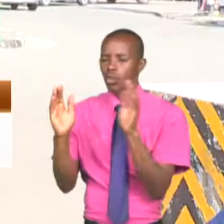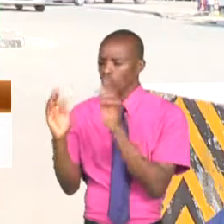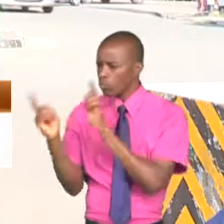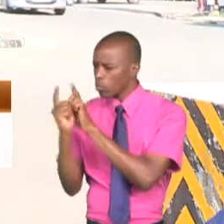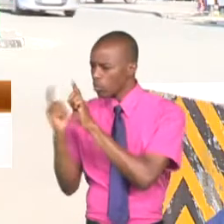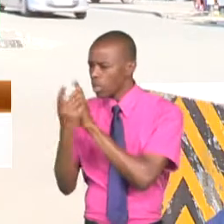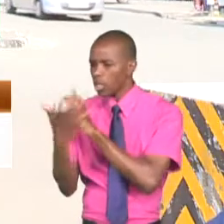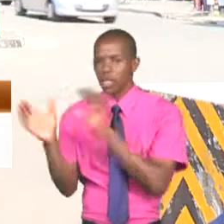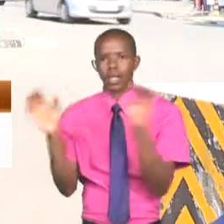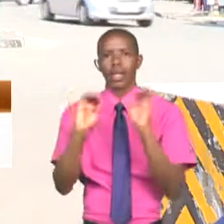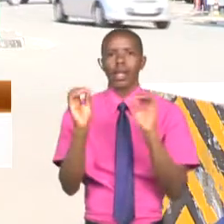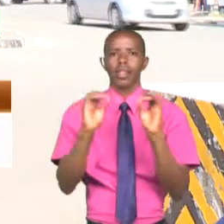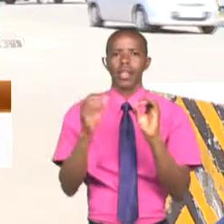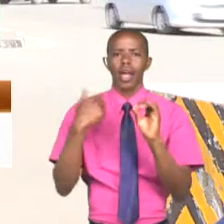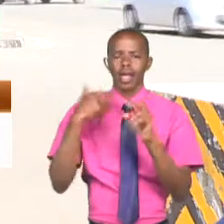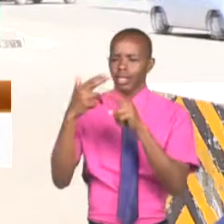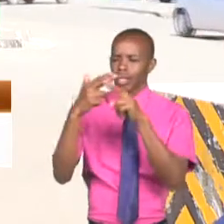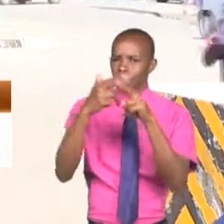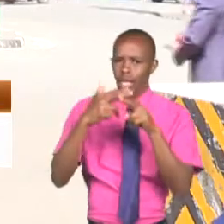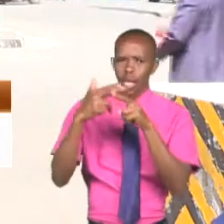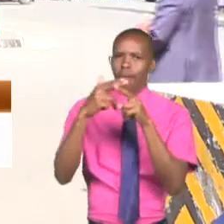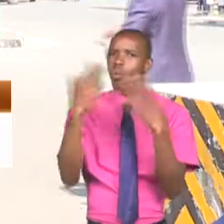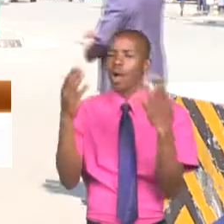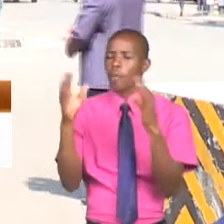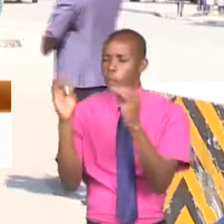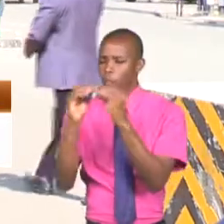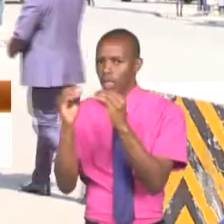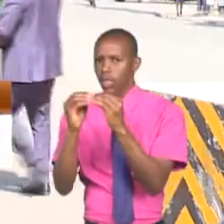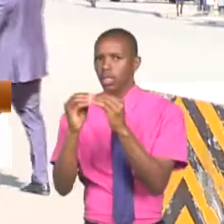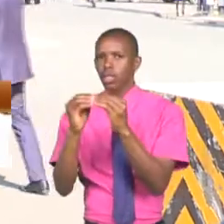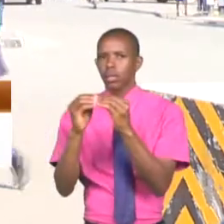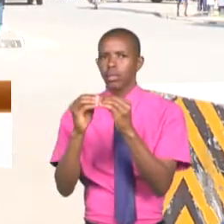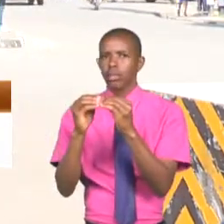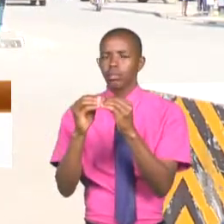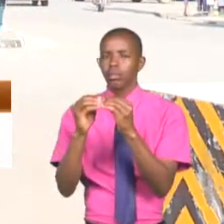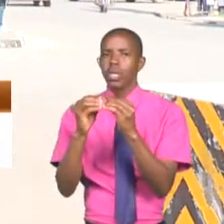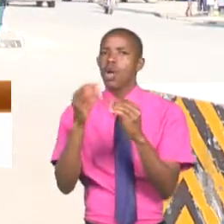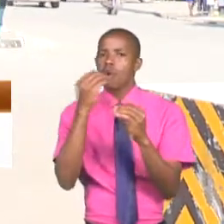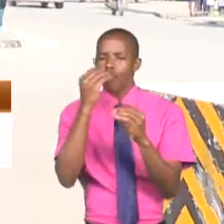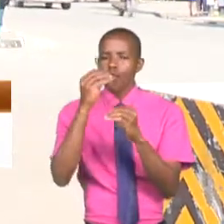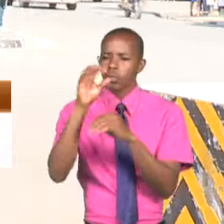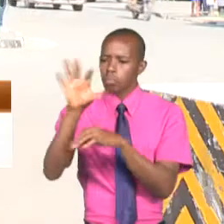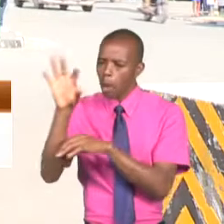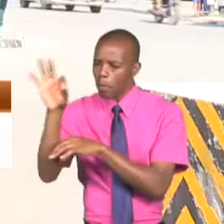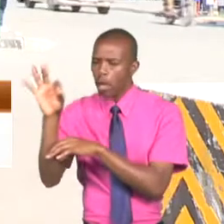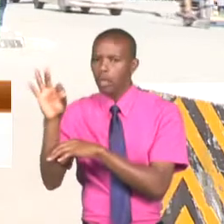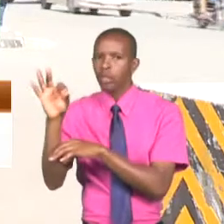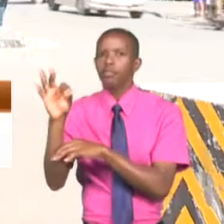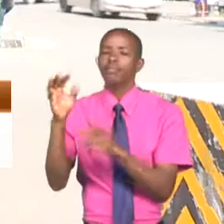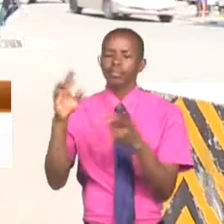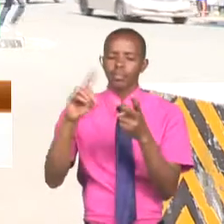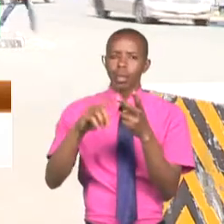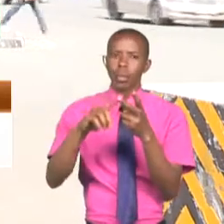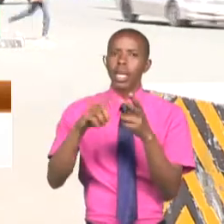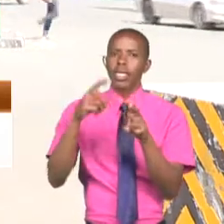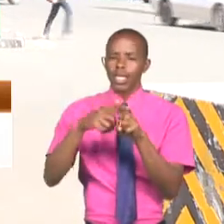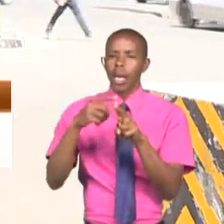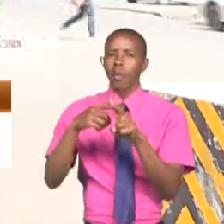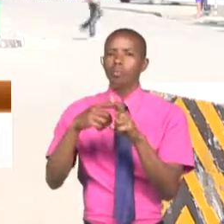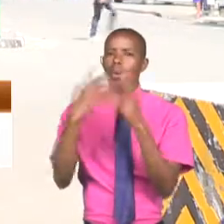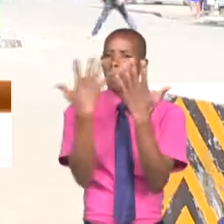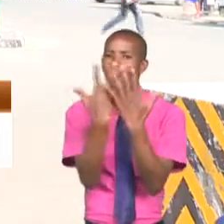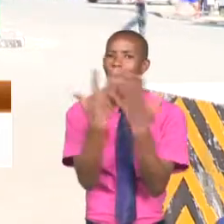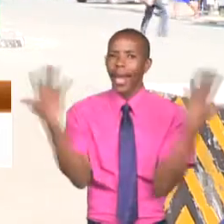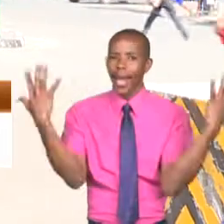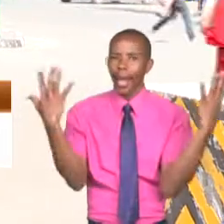other. We need to be very careful where they gather. It's maybe waiting to be served the food, or probably during the parades. We should observe the